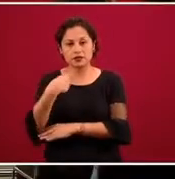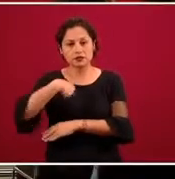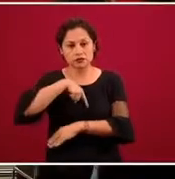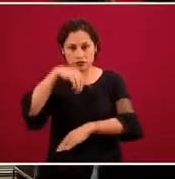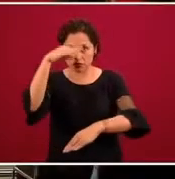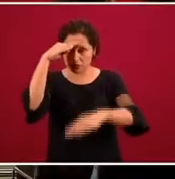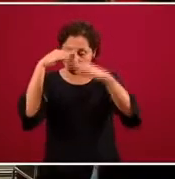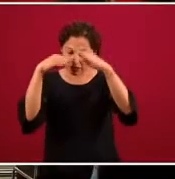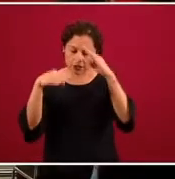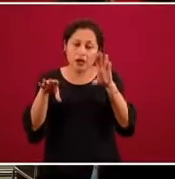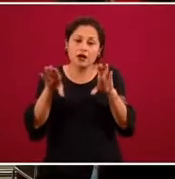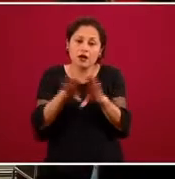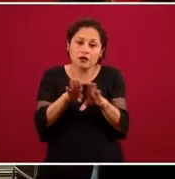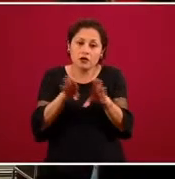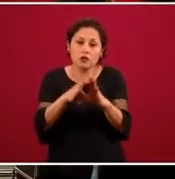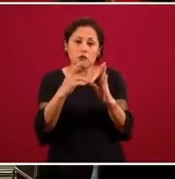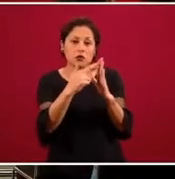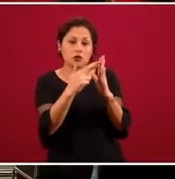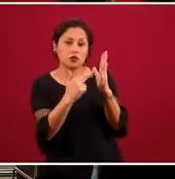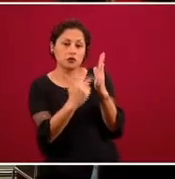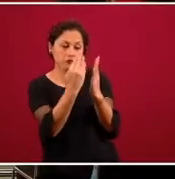pandemic and how we can